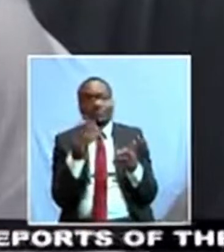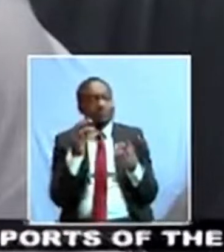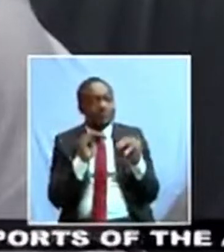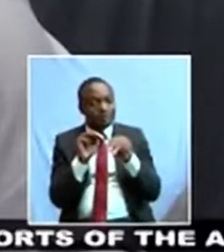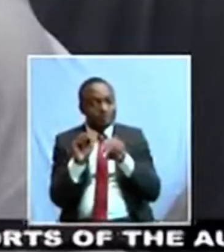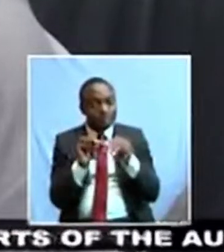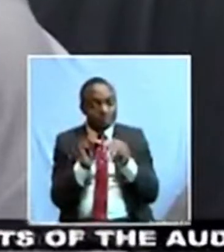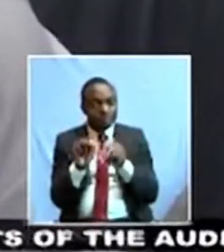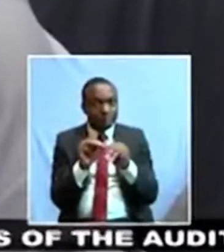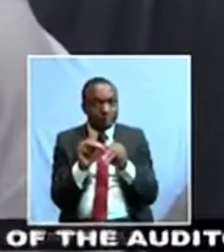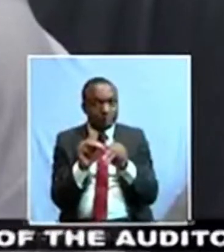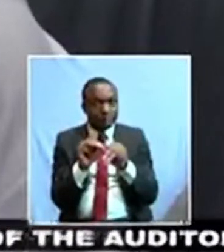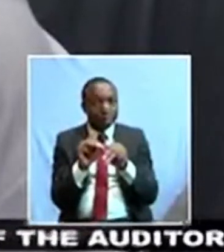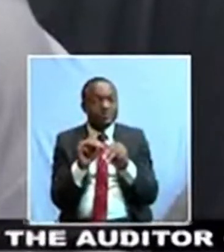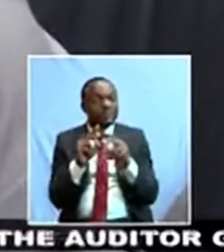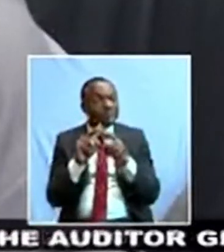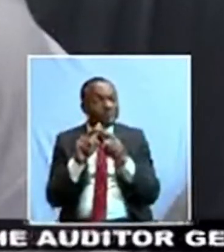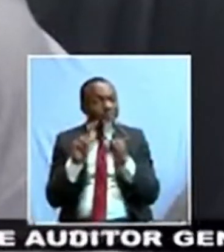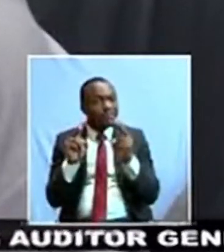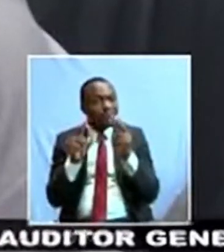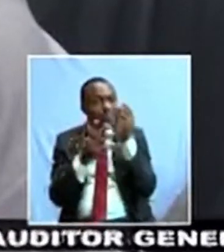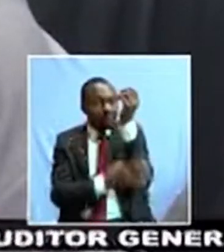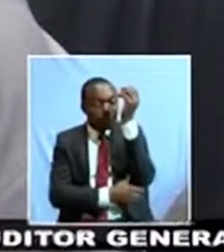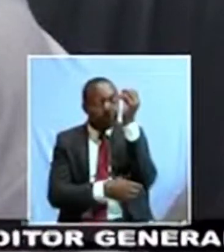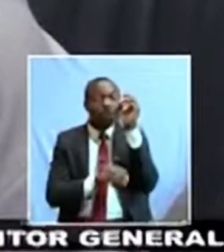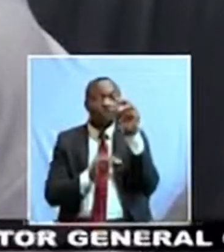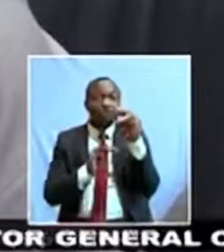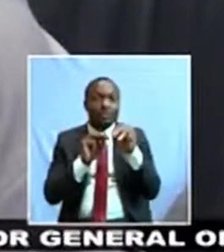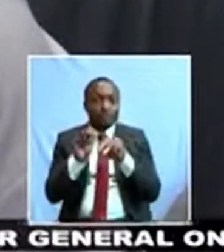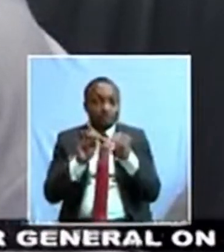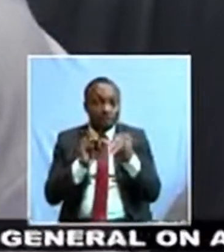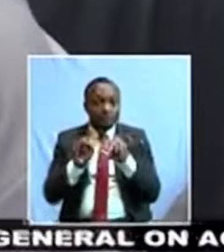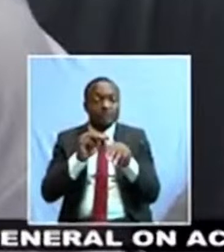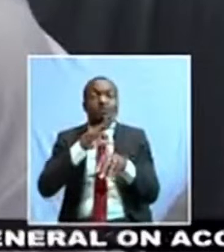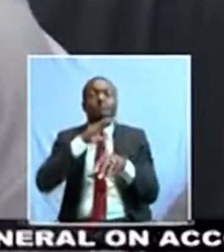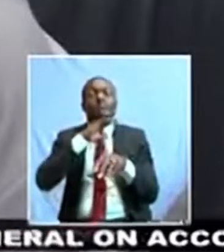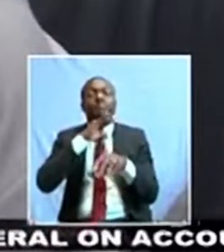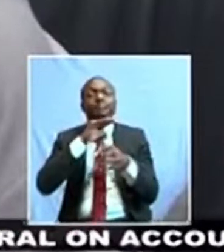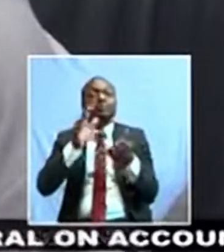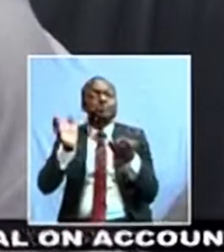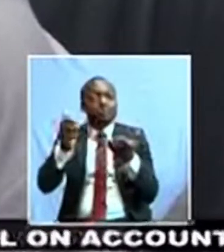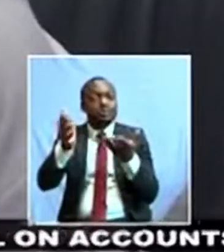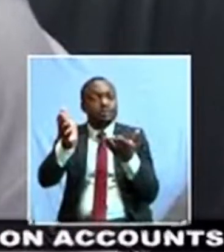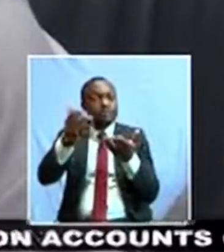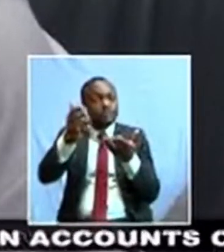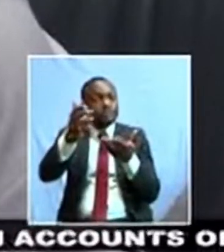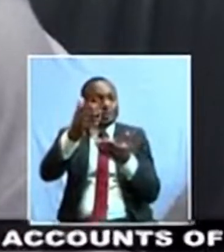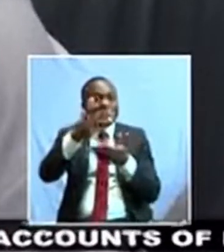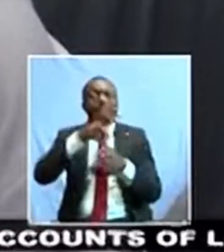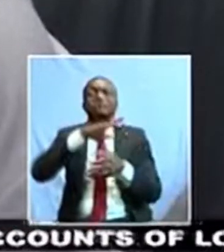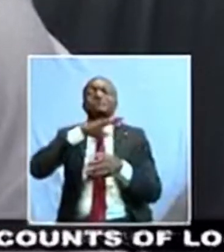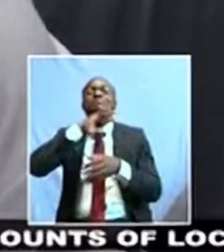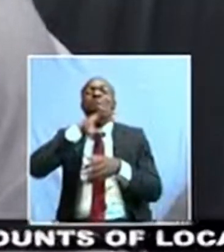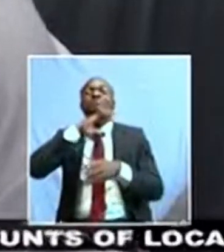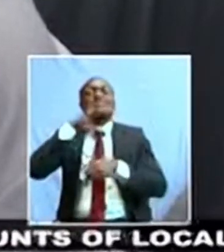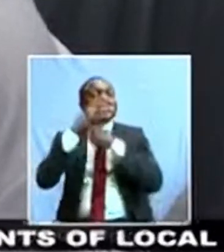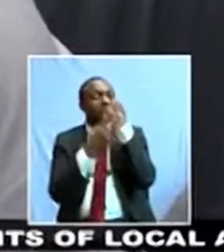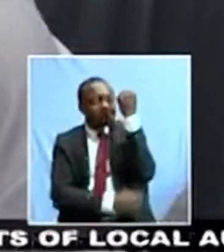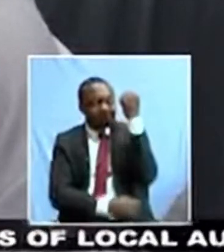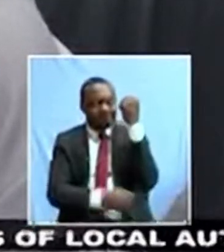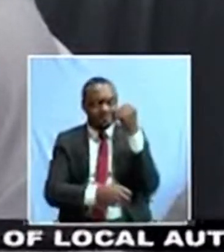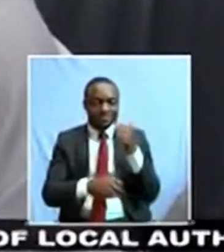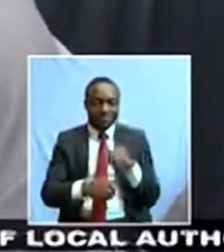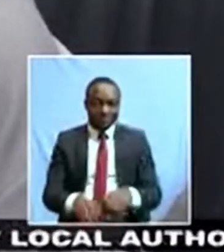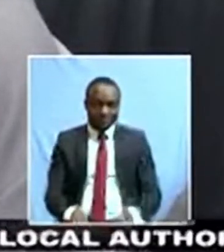management of, there's very poor management of waste collection. There are no